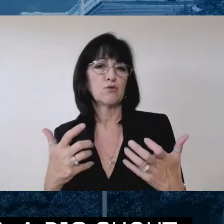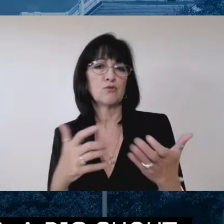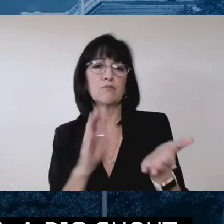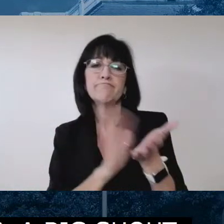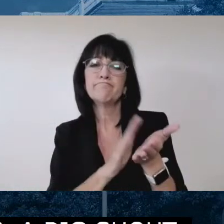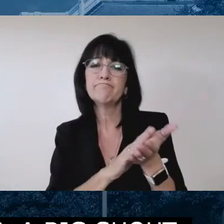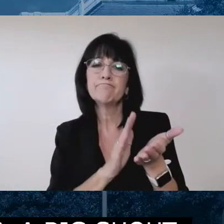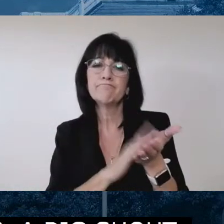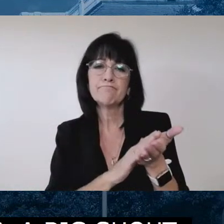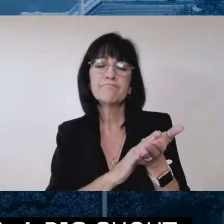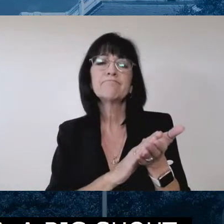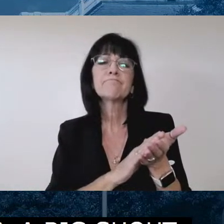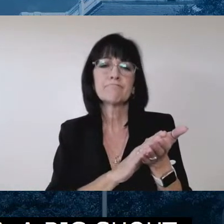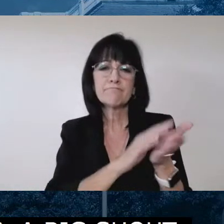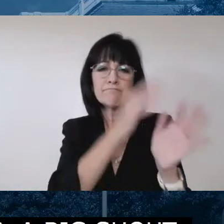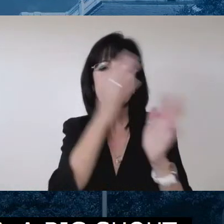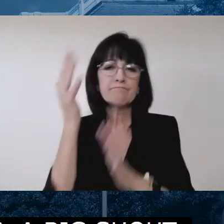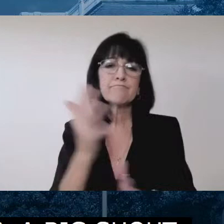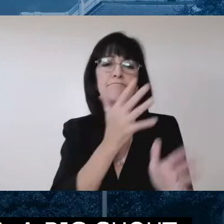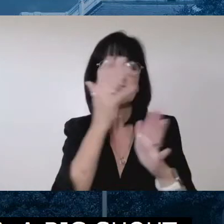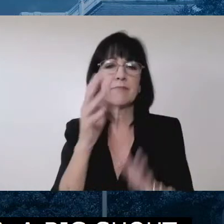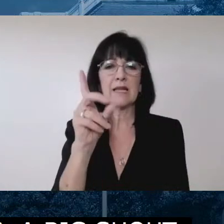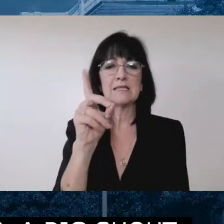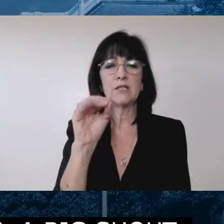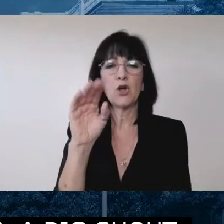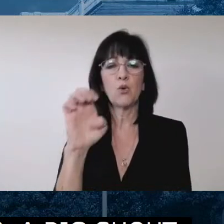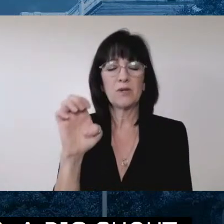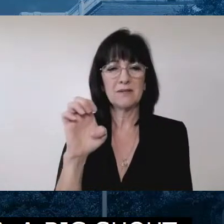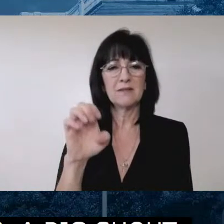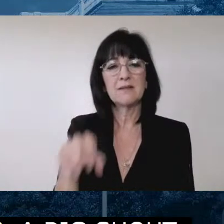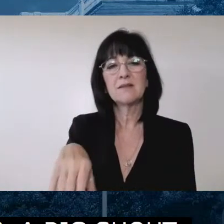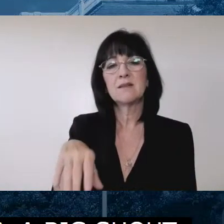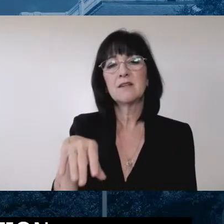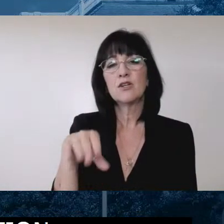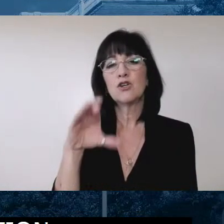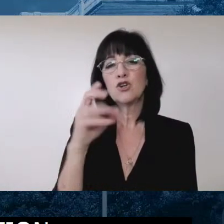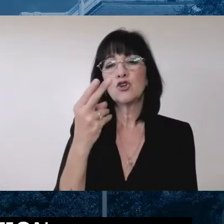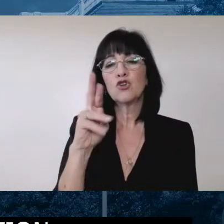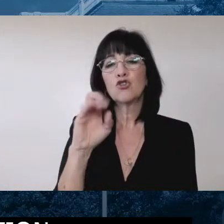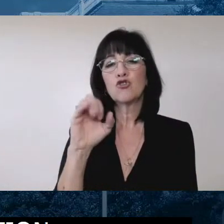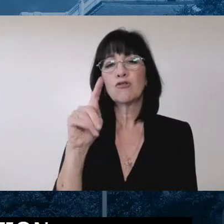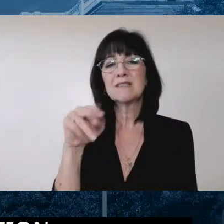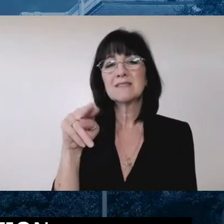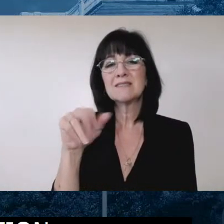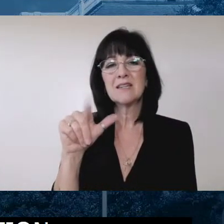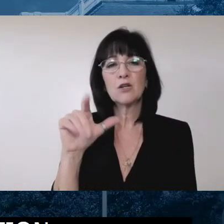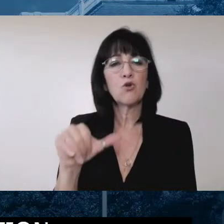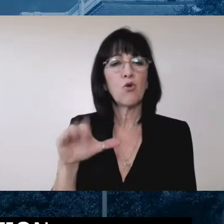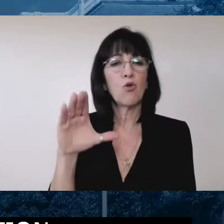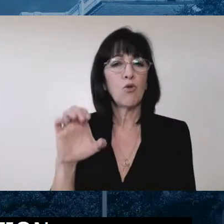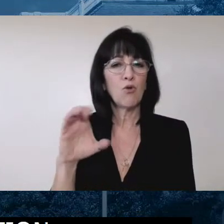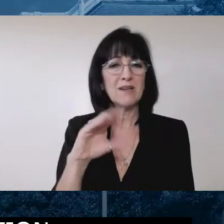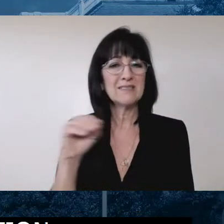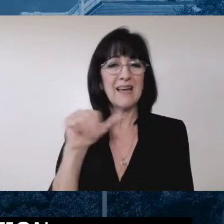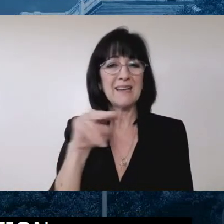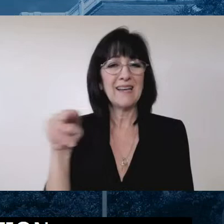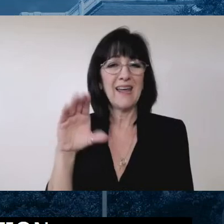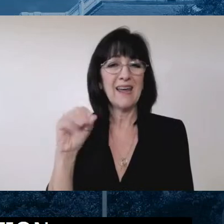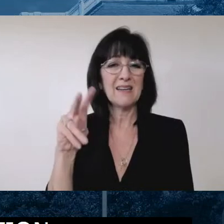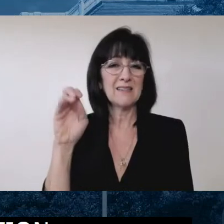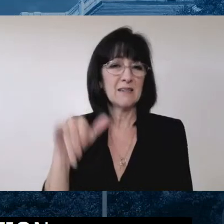Education, especially Christina Loyce and Ann Covey, who have worked closely with